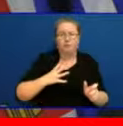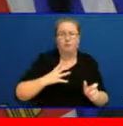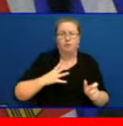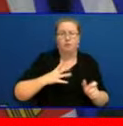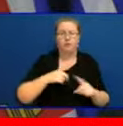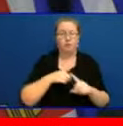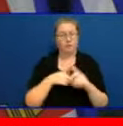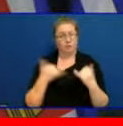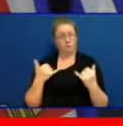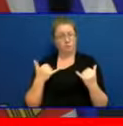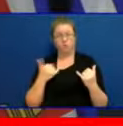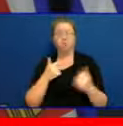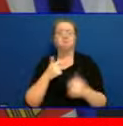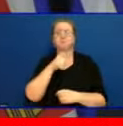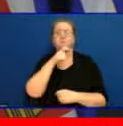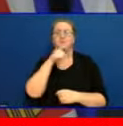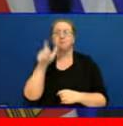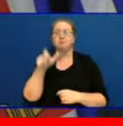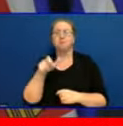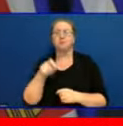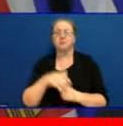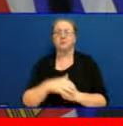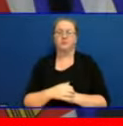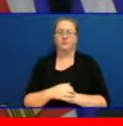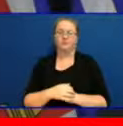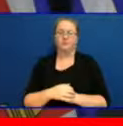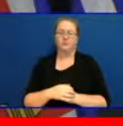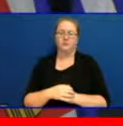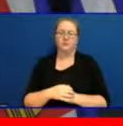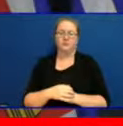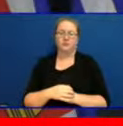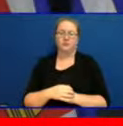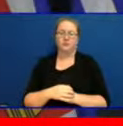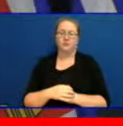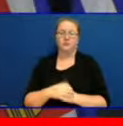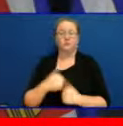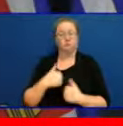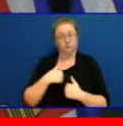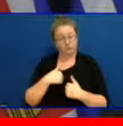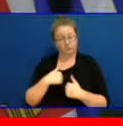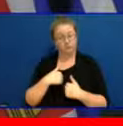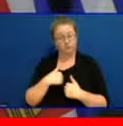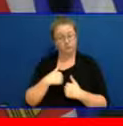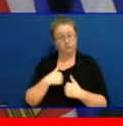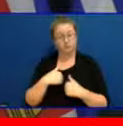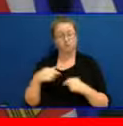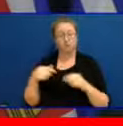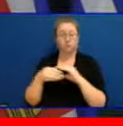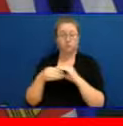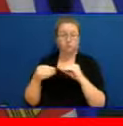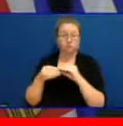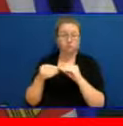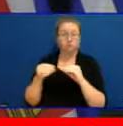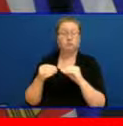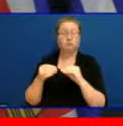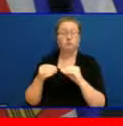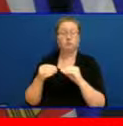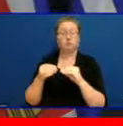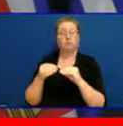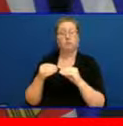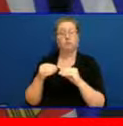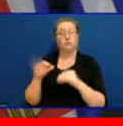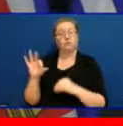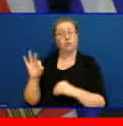just-in-case effort, but we're not near that right now. But what I would say is that we haven't also either seen the